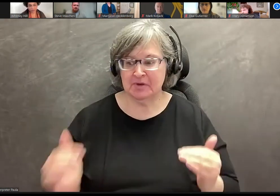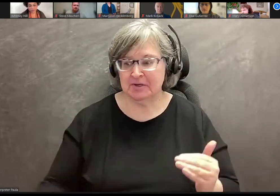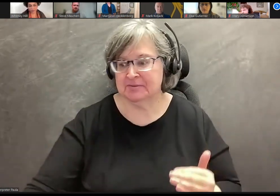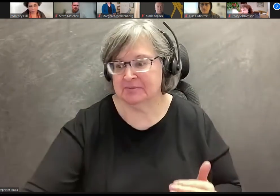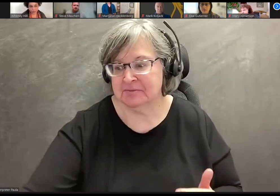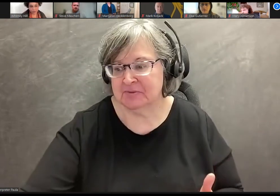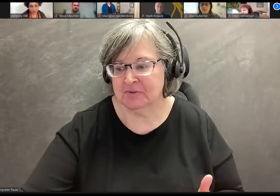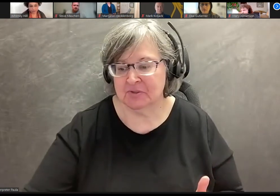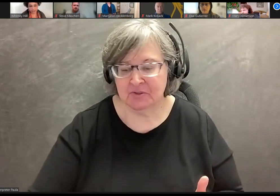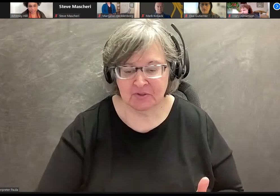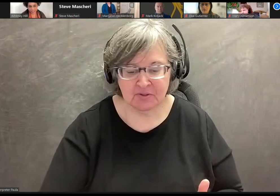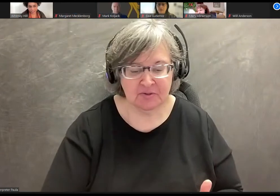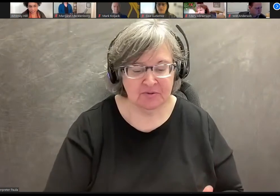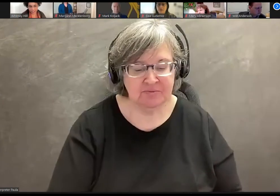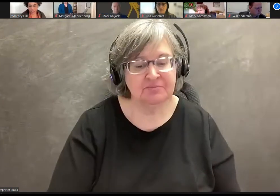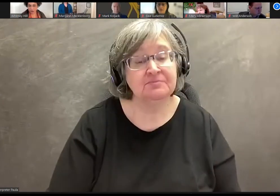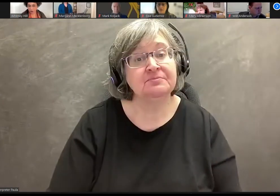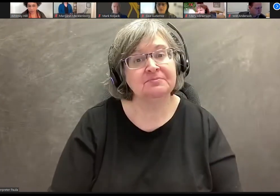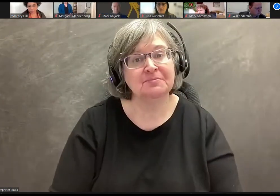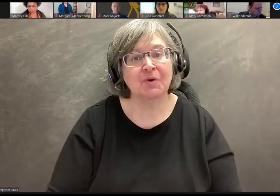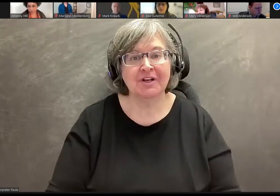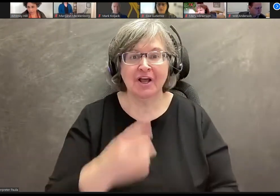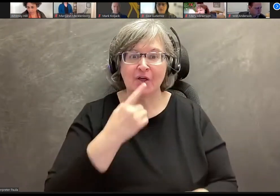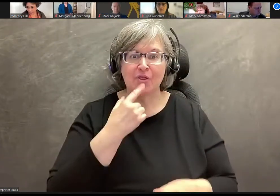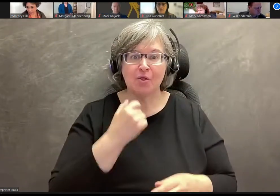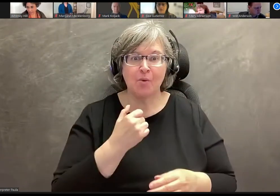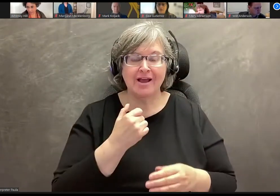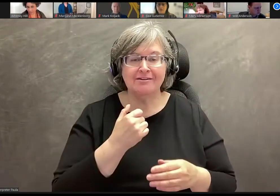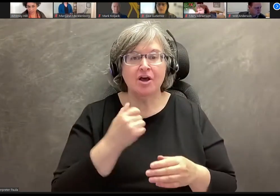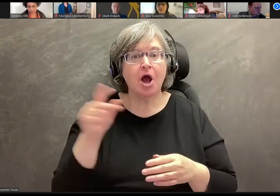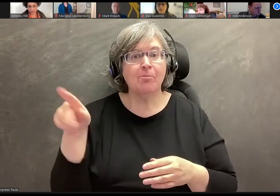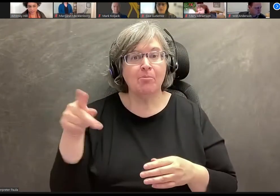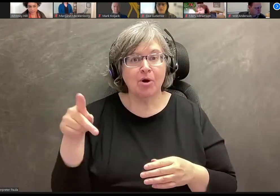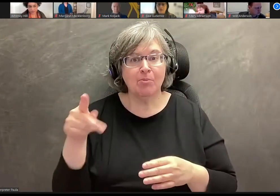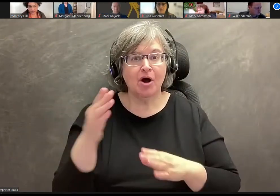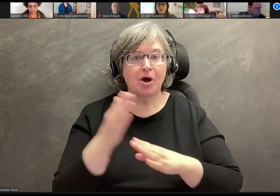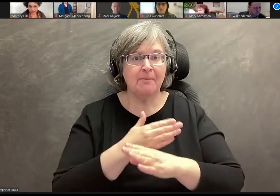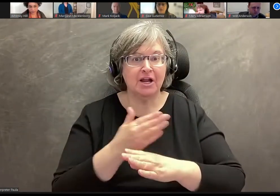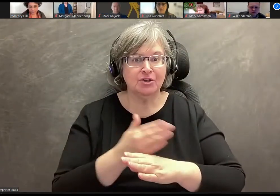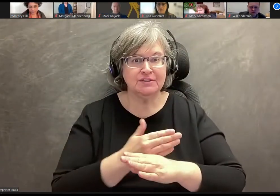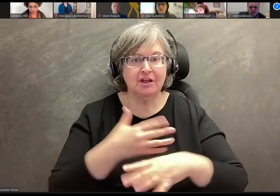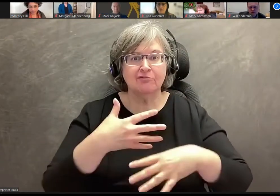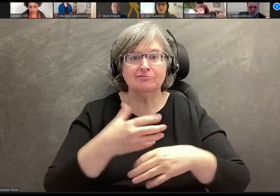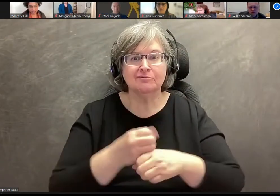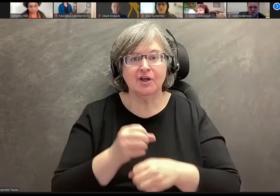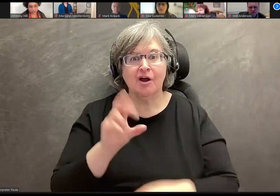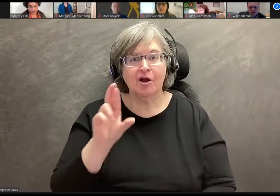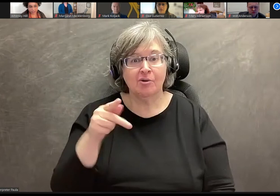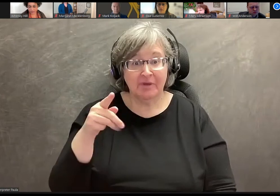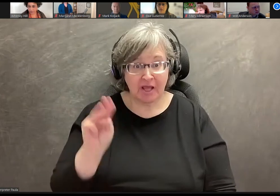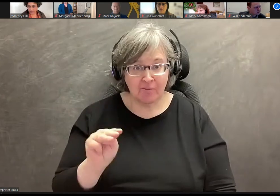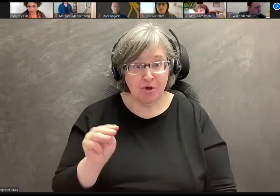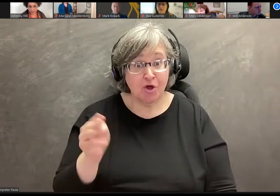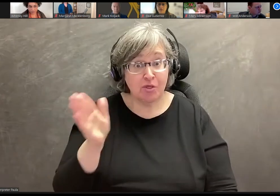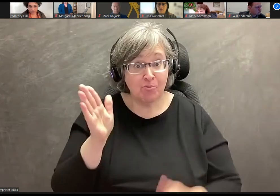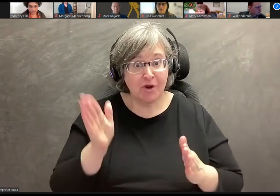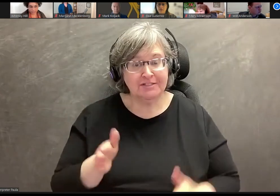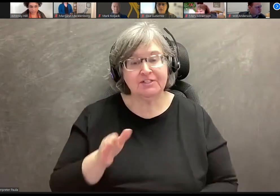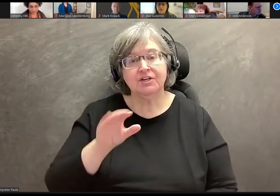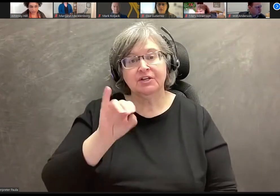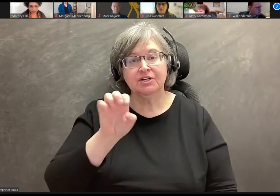the Red-Purple Modernization RPM updates, which is going to be presented by Jeff Wilson, Director of